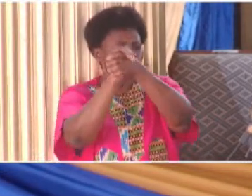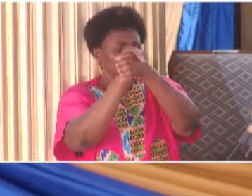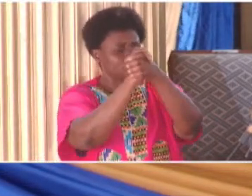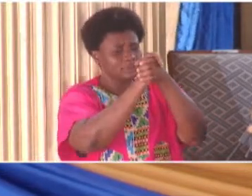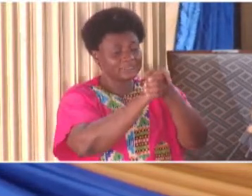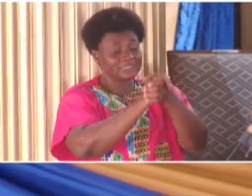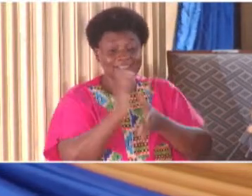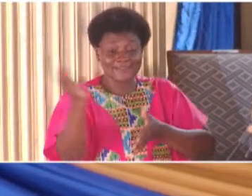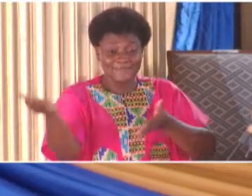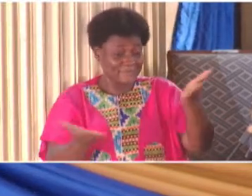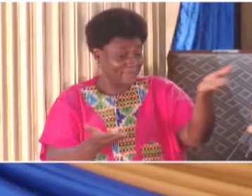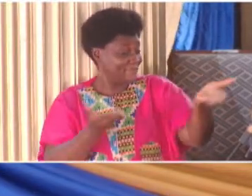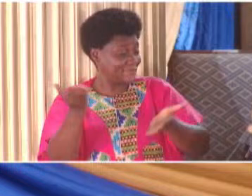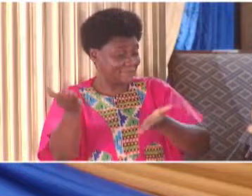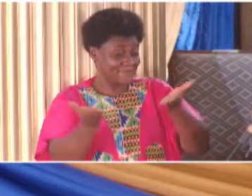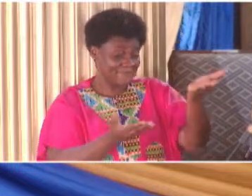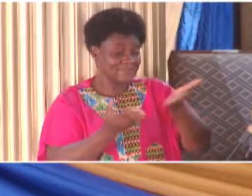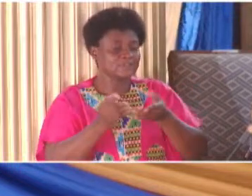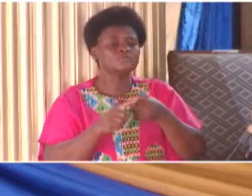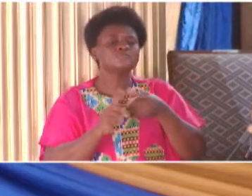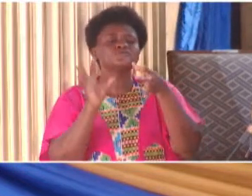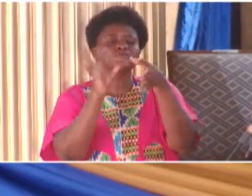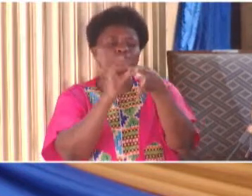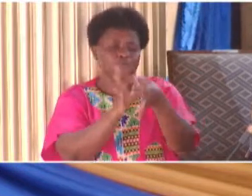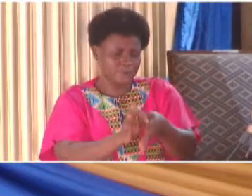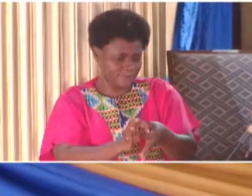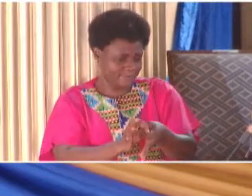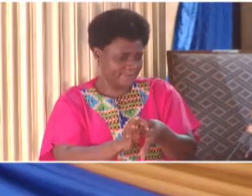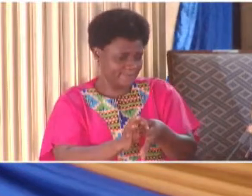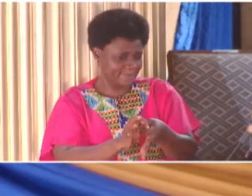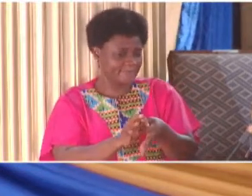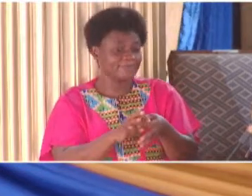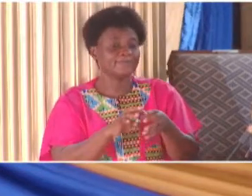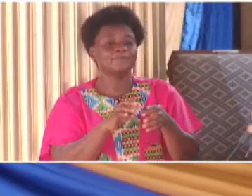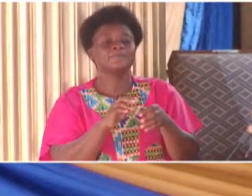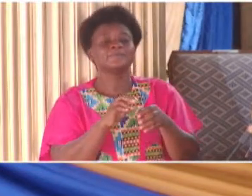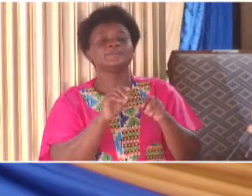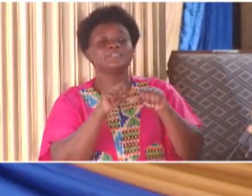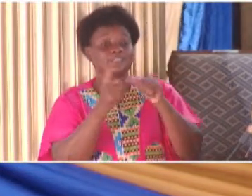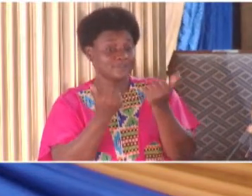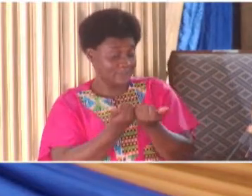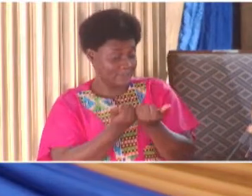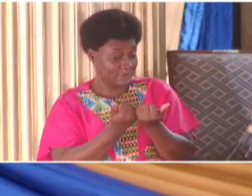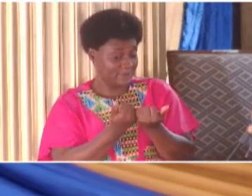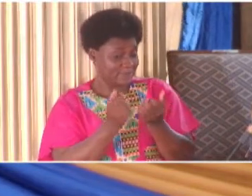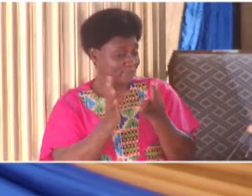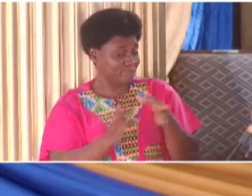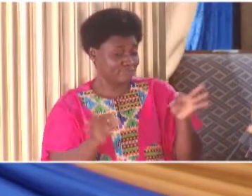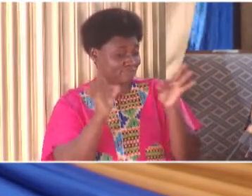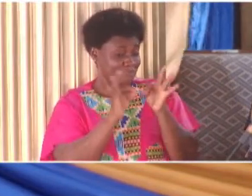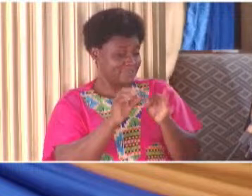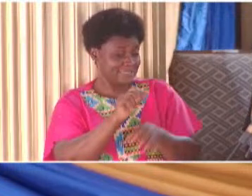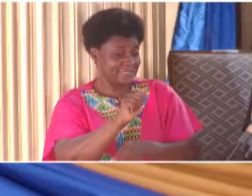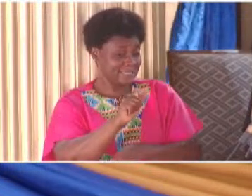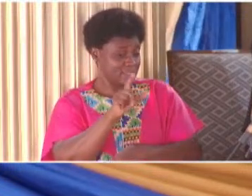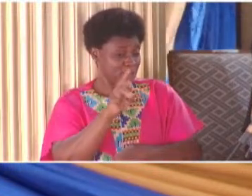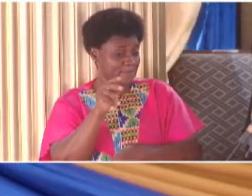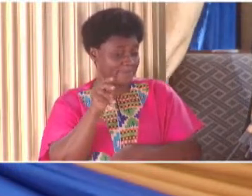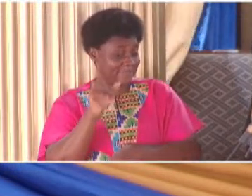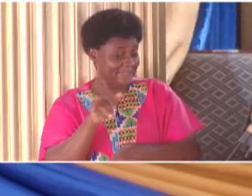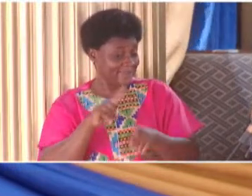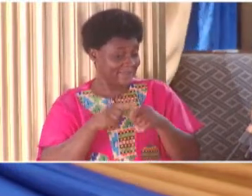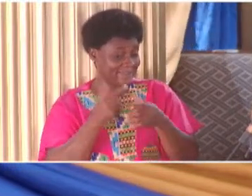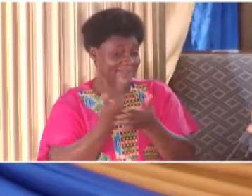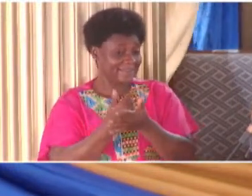and inviting you to join the network of prestigious alumni of Ghana's premier